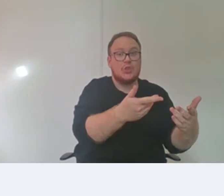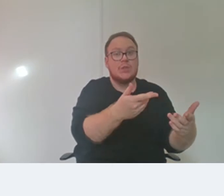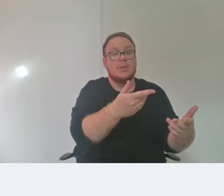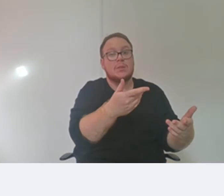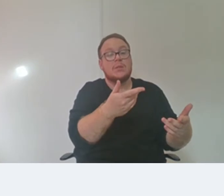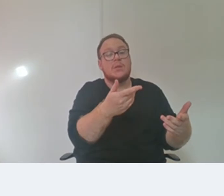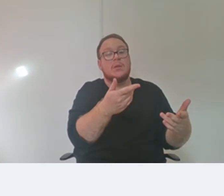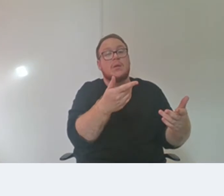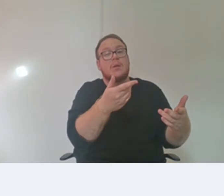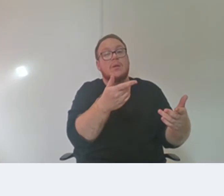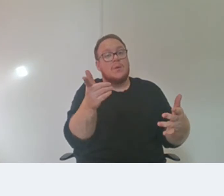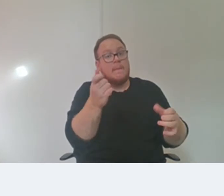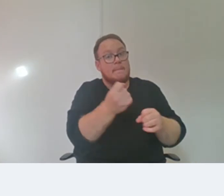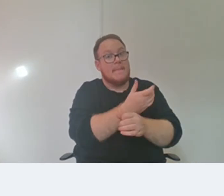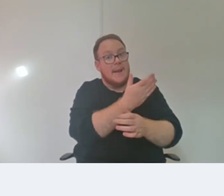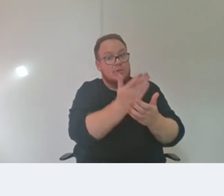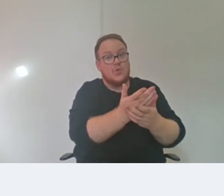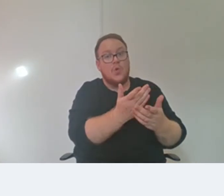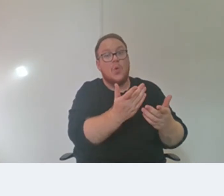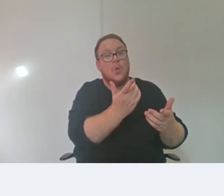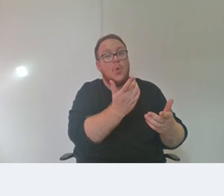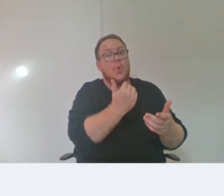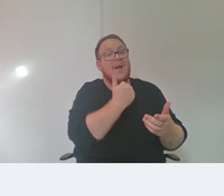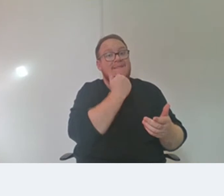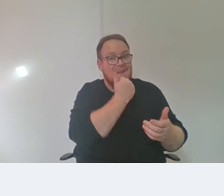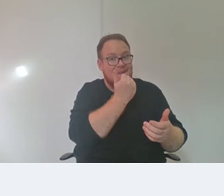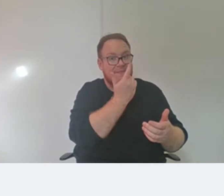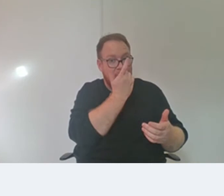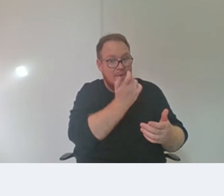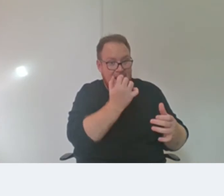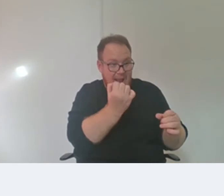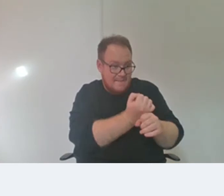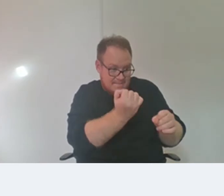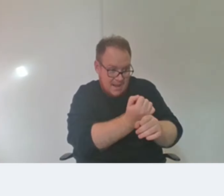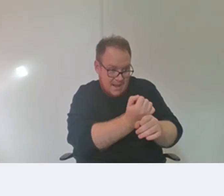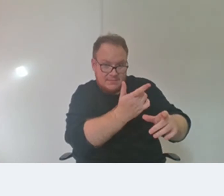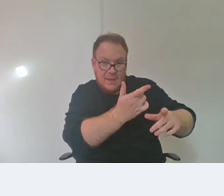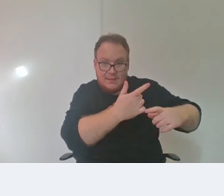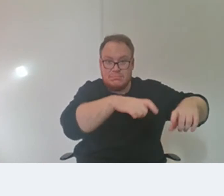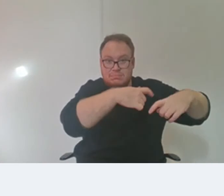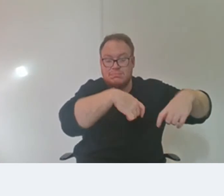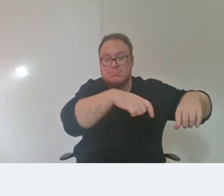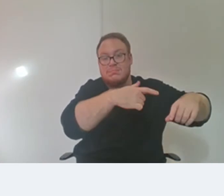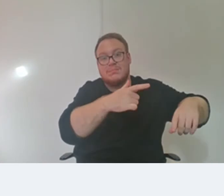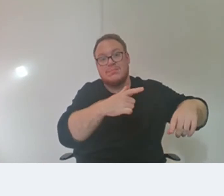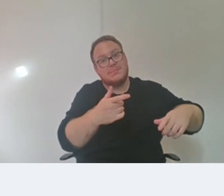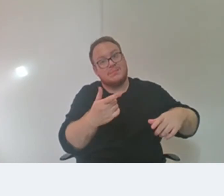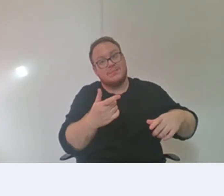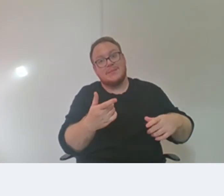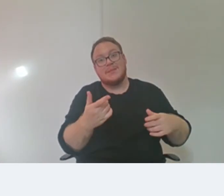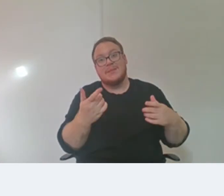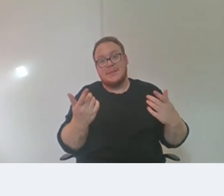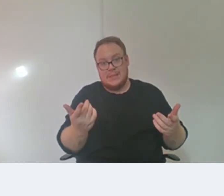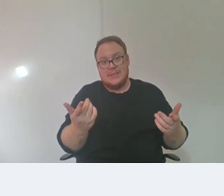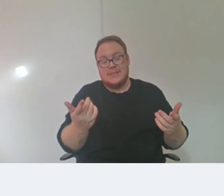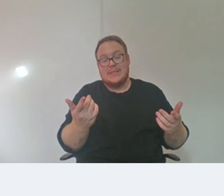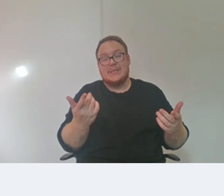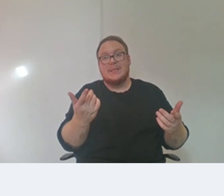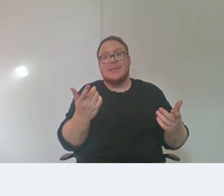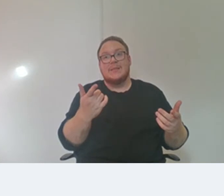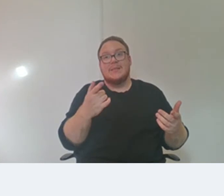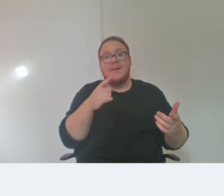transitions, to ensure that we have and can maintain that period of stability. Now, included within that, and they work in my team